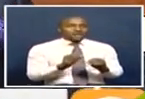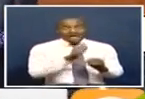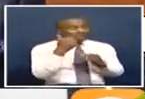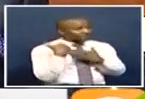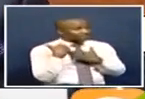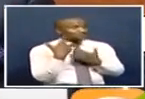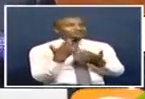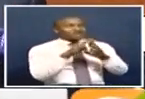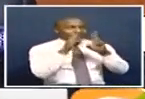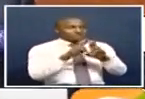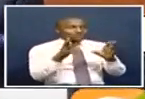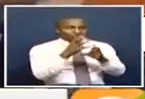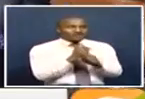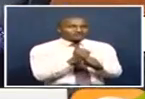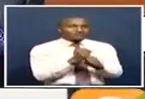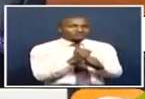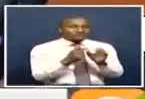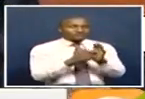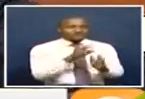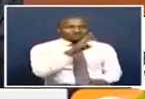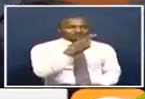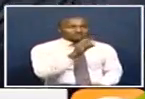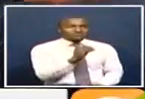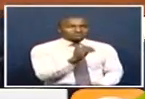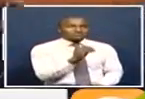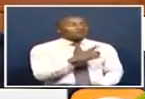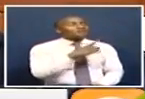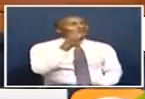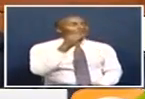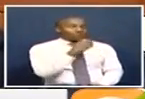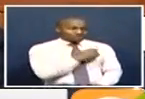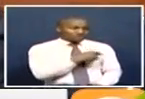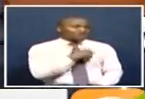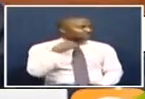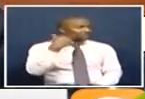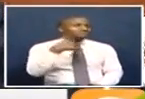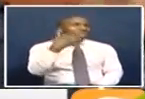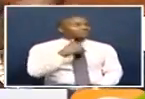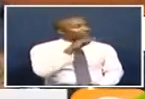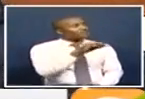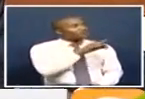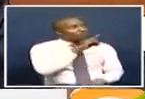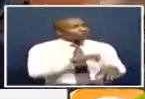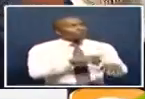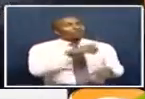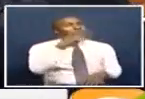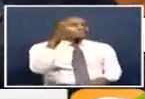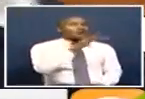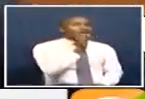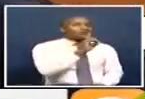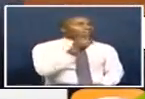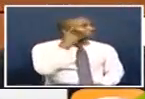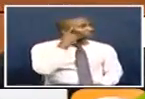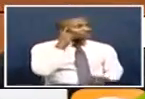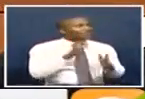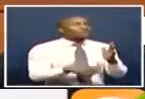the international organizations, yes. like WHO and what have you, they go to Geneva always. I ask them, when you go back to Nairobi, what are you thinking? What